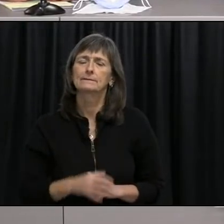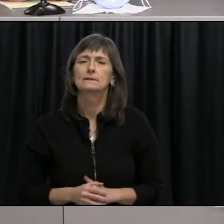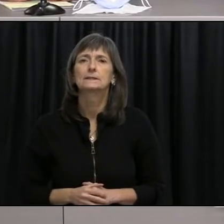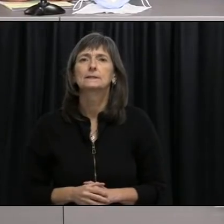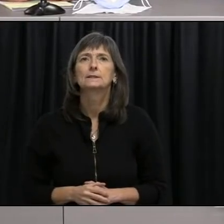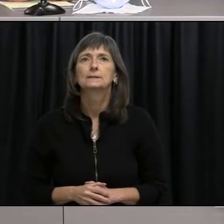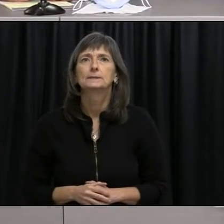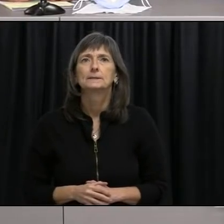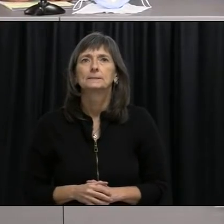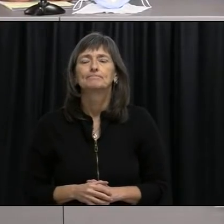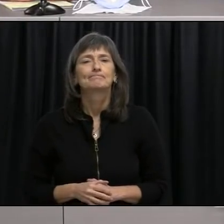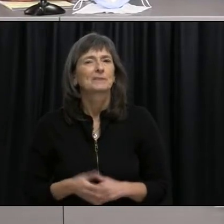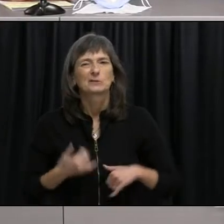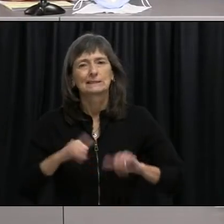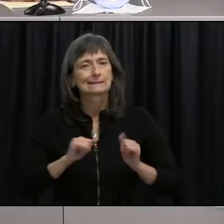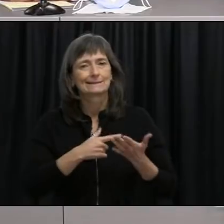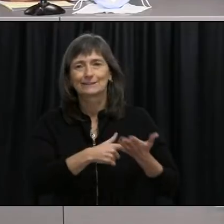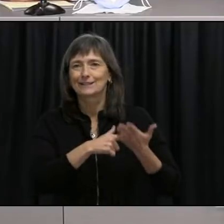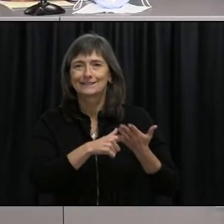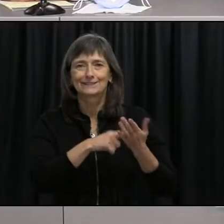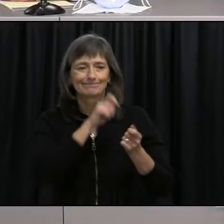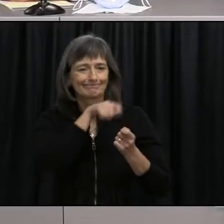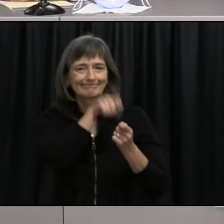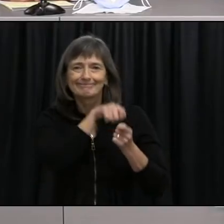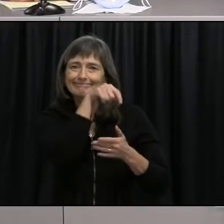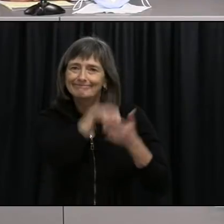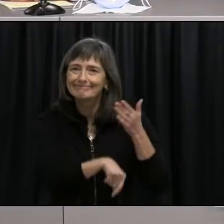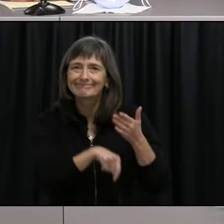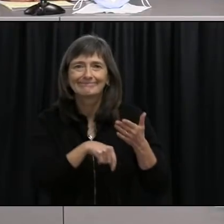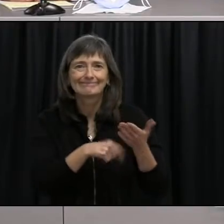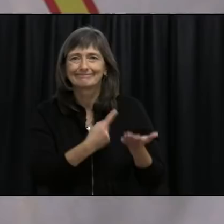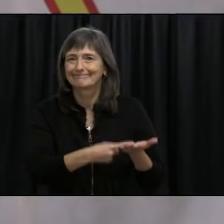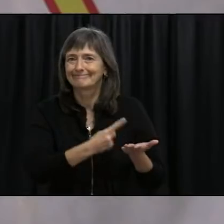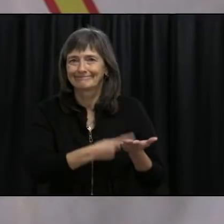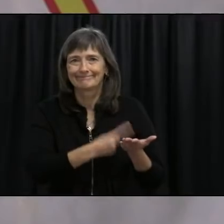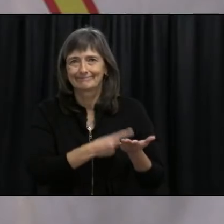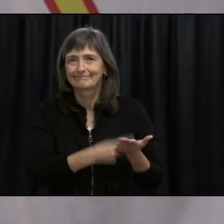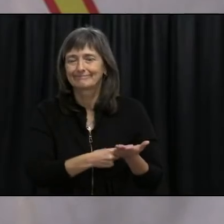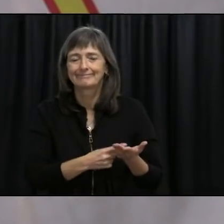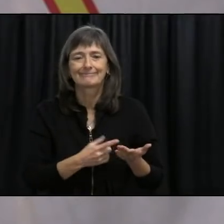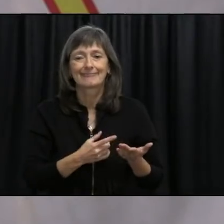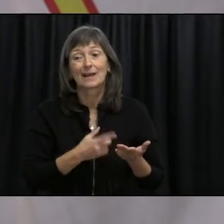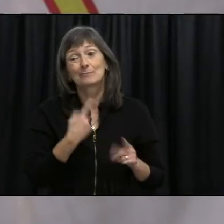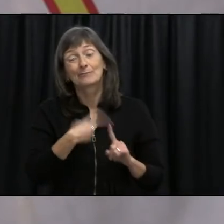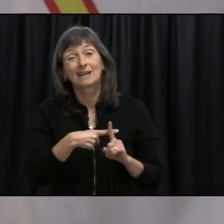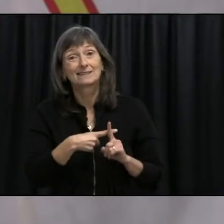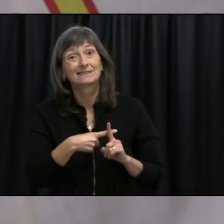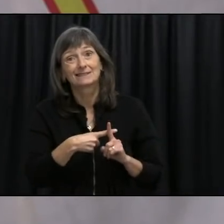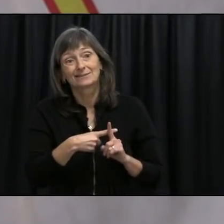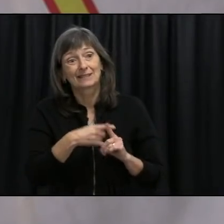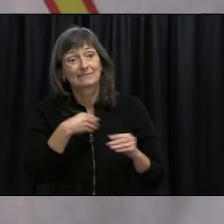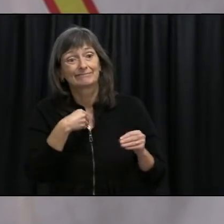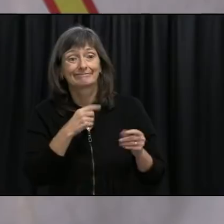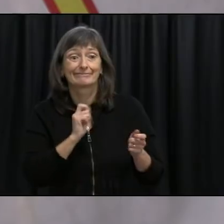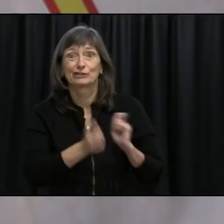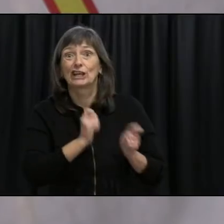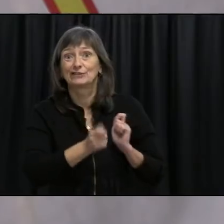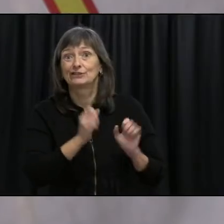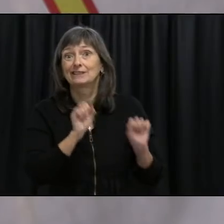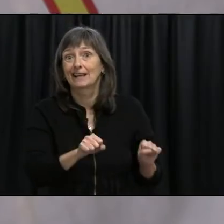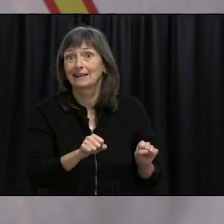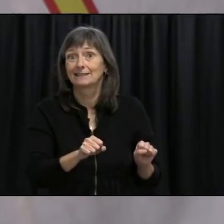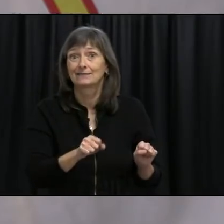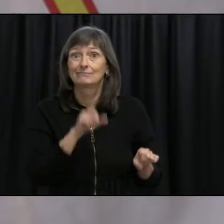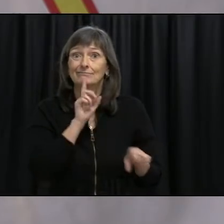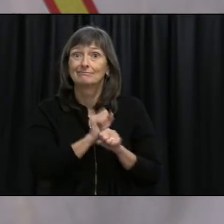those details are still being discussed and in flux, and it very much depends on what happens at